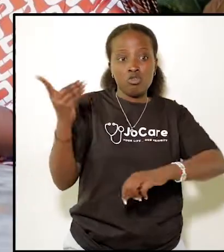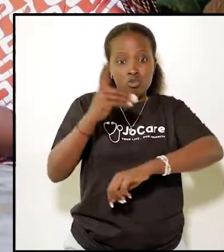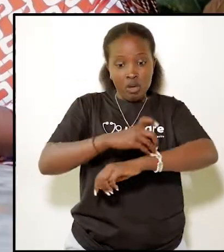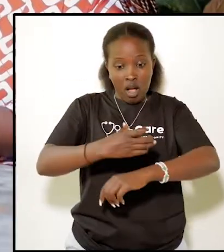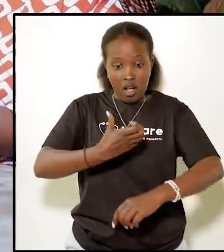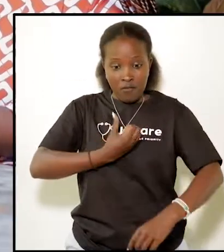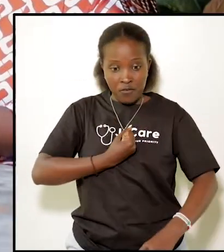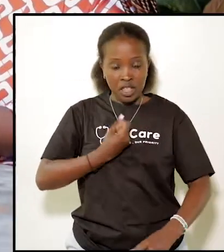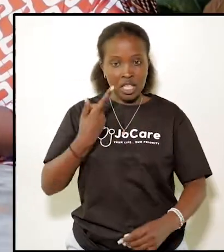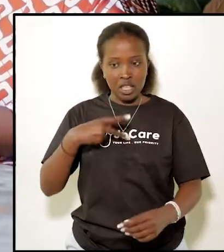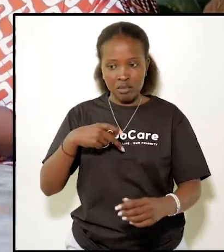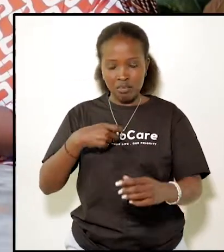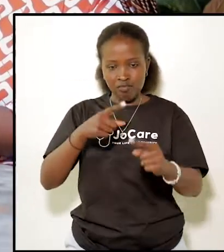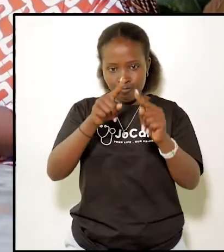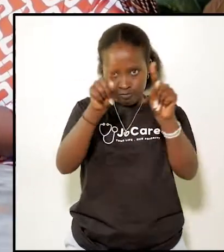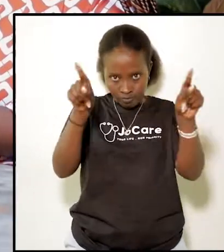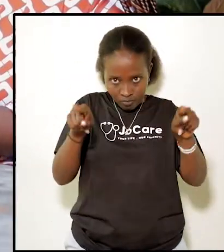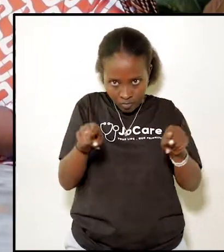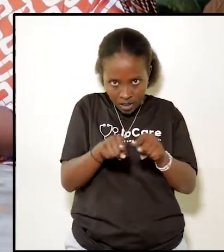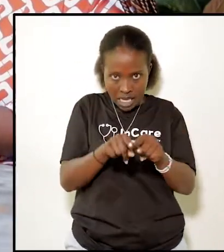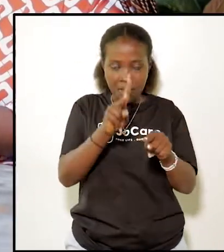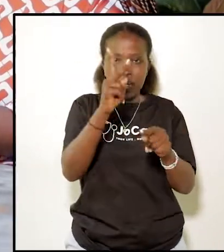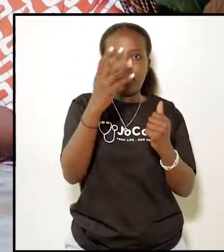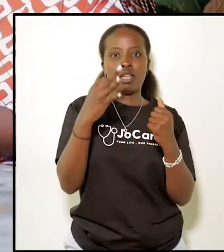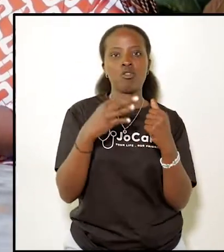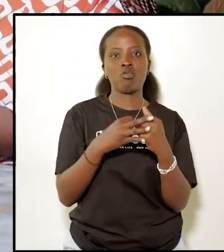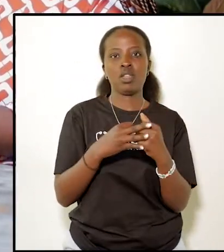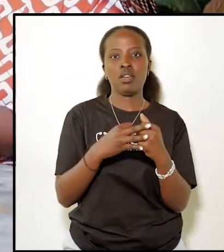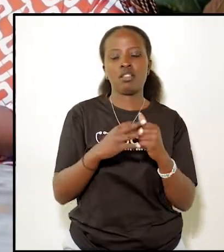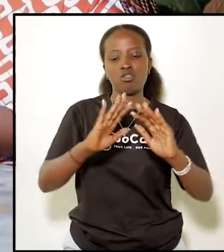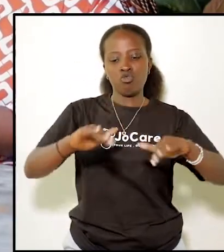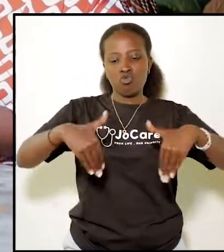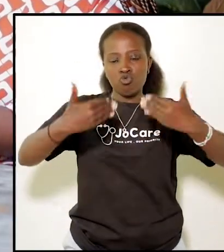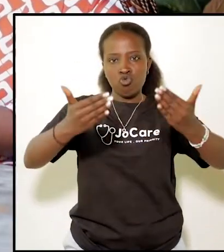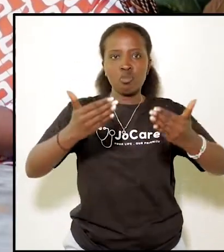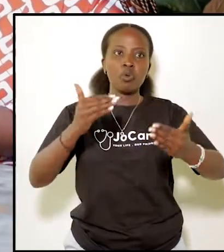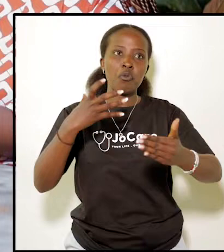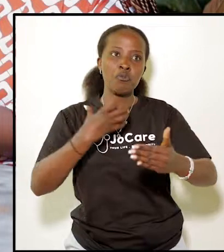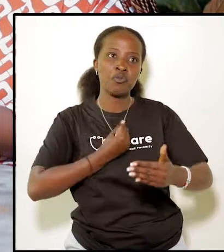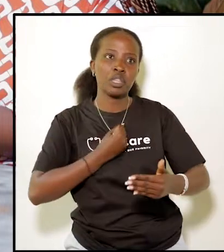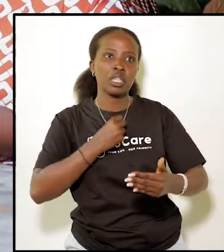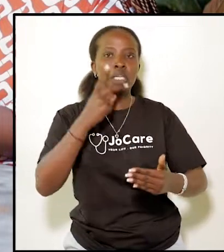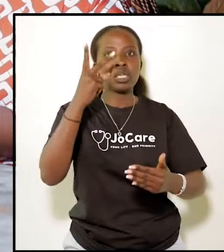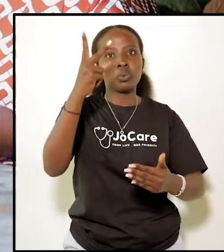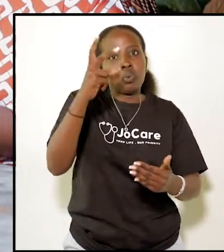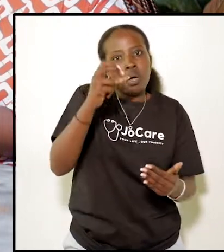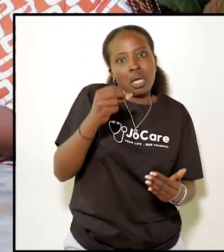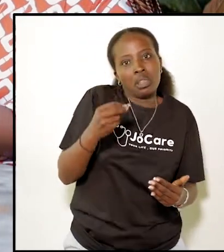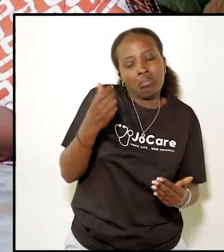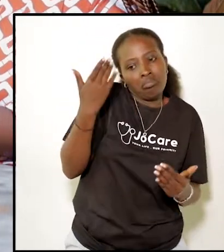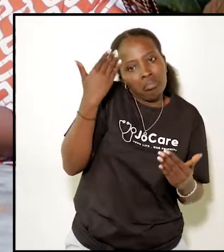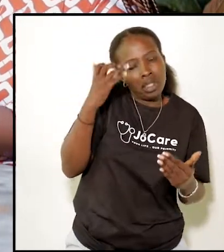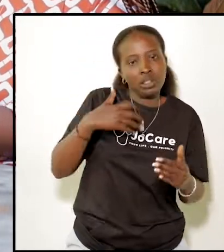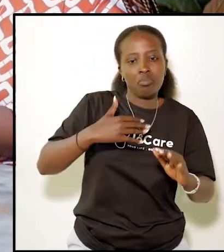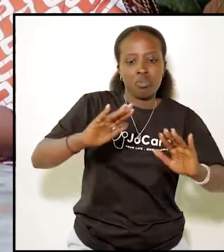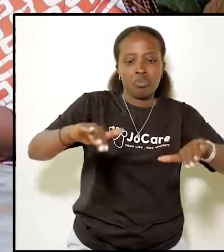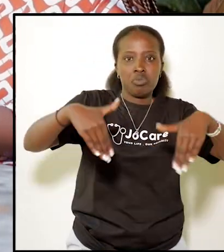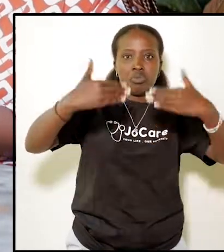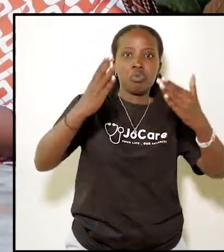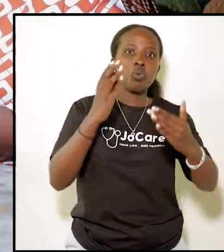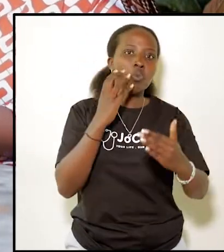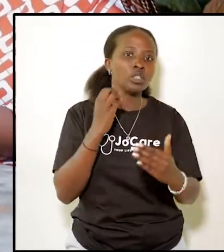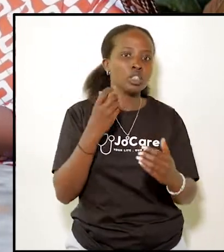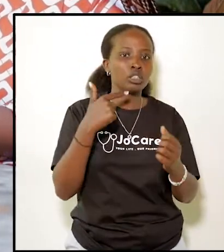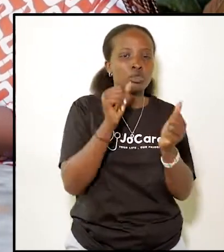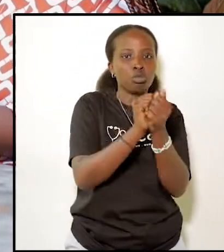have the menstrual cycle of 28 today, and then in the next month you have a 20, Yes. the next one you